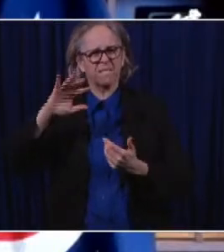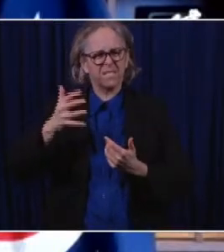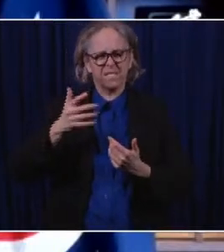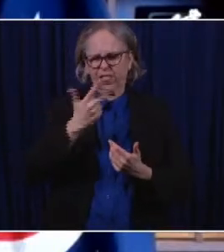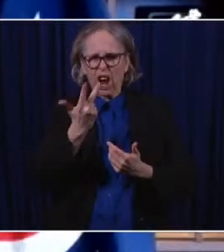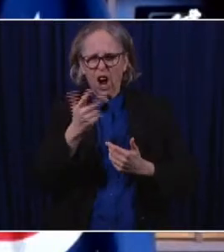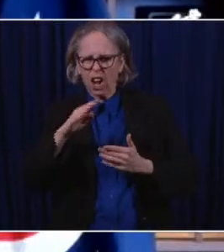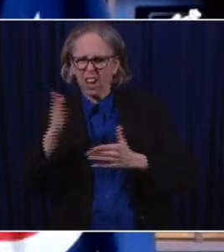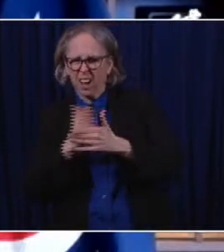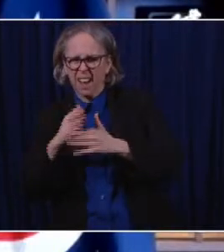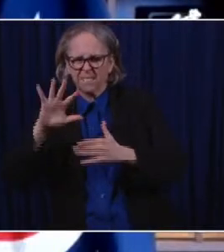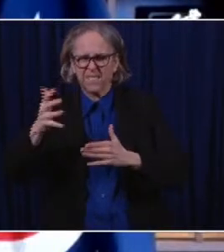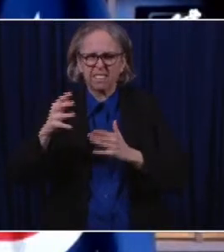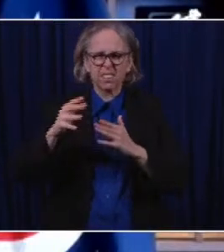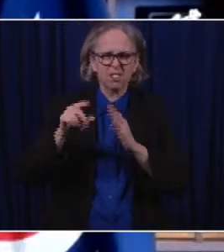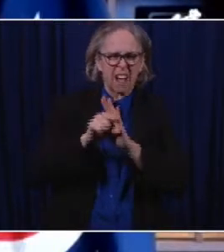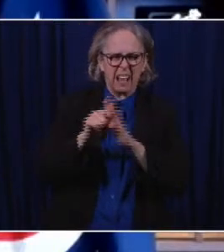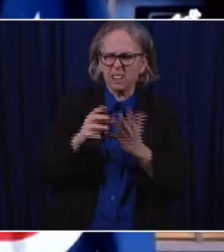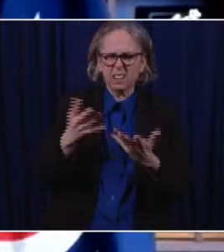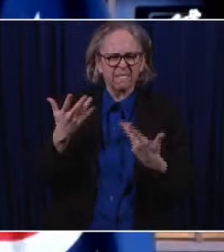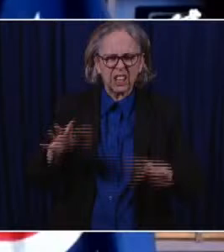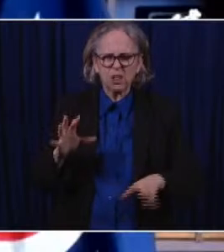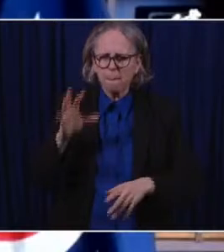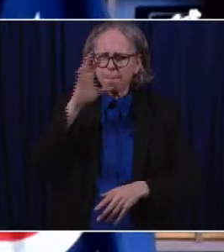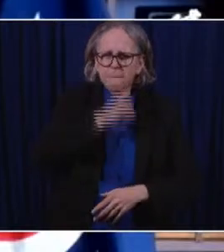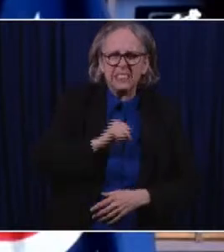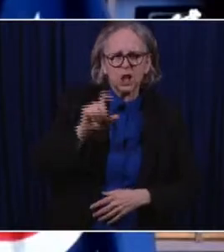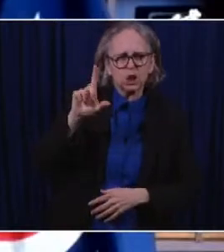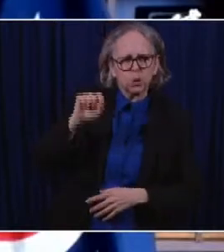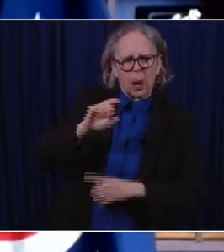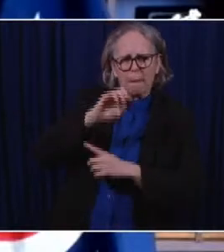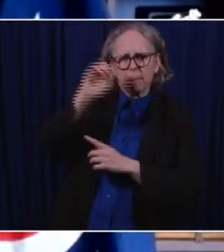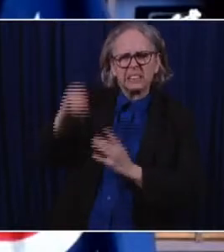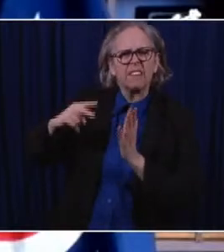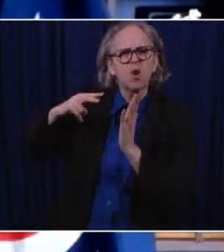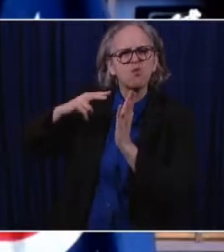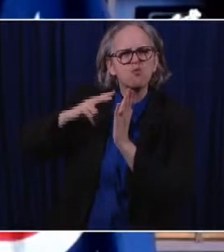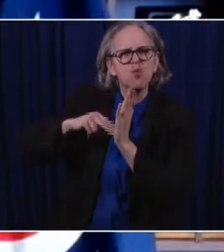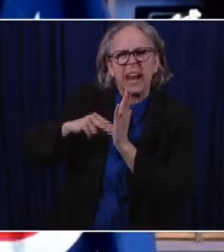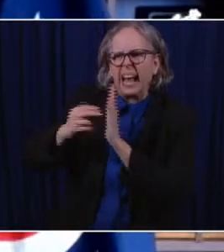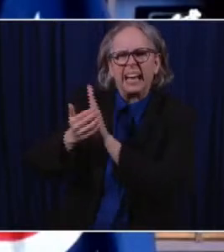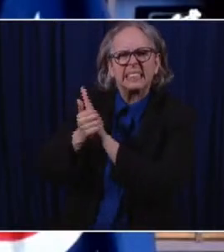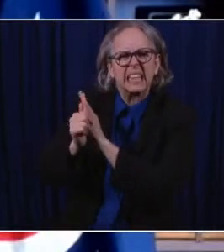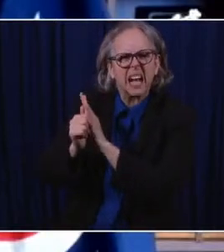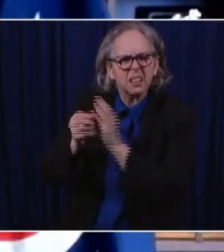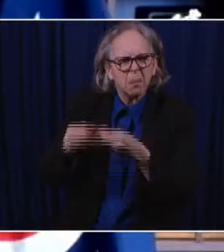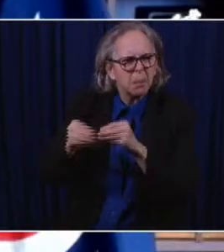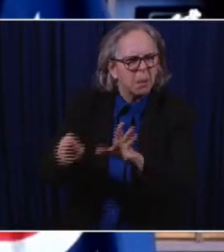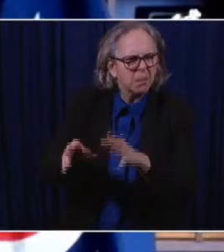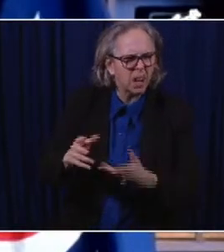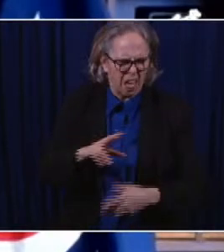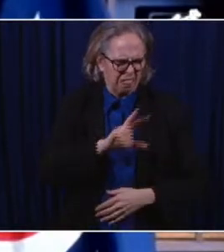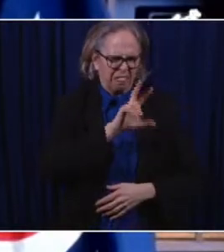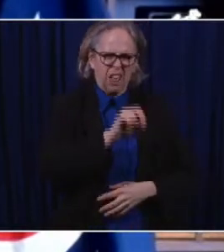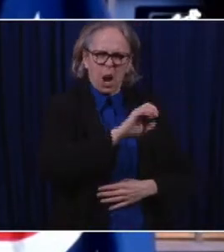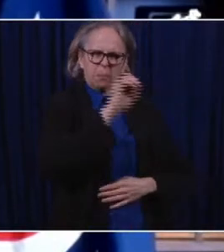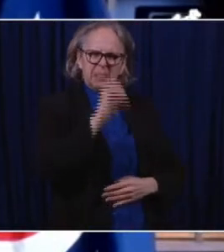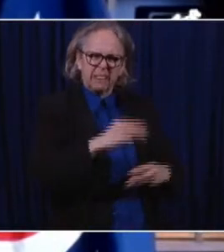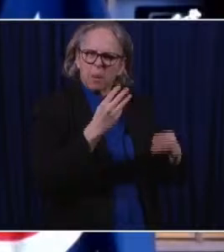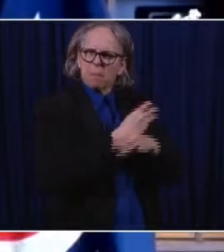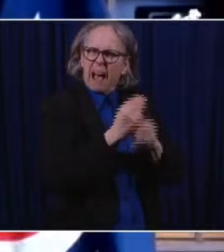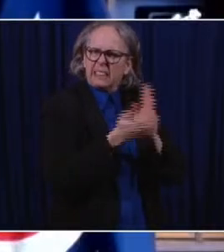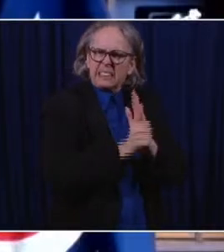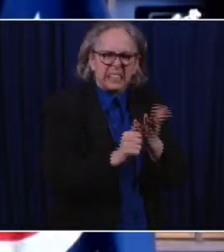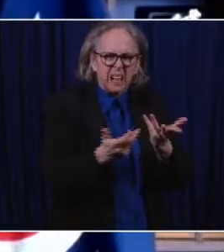and 33% of the math skills they would have learned during normal times. And that was according to a McKinsey report looking